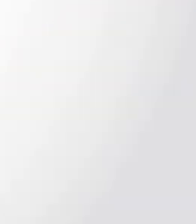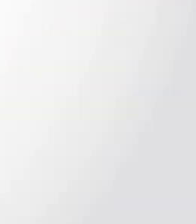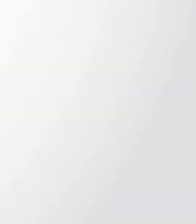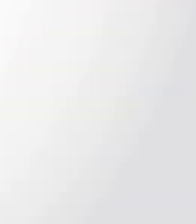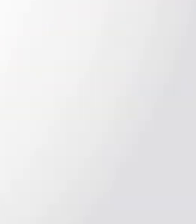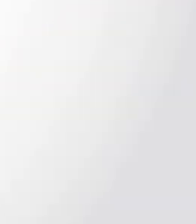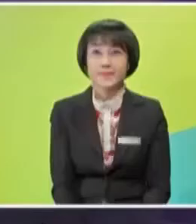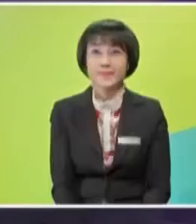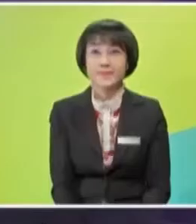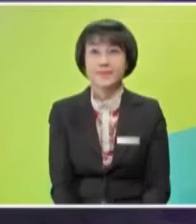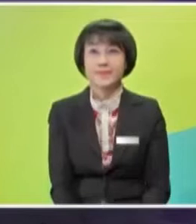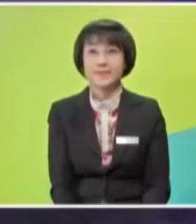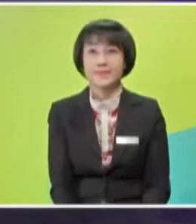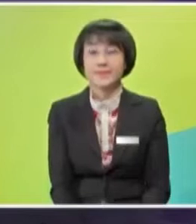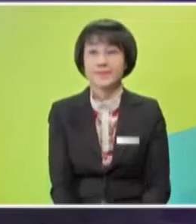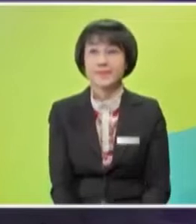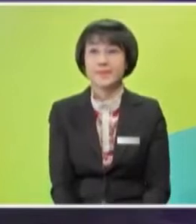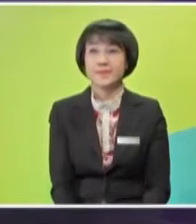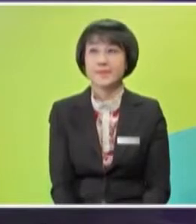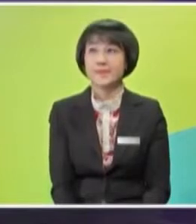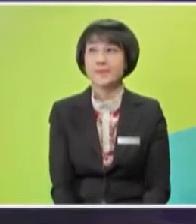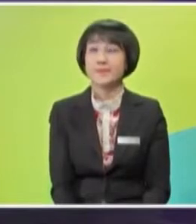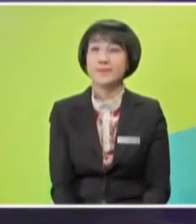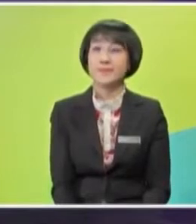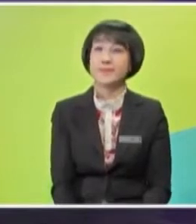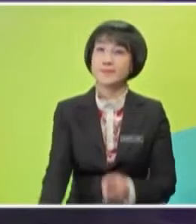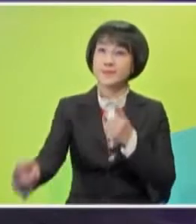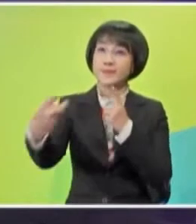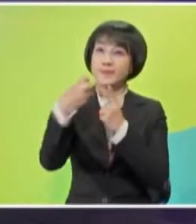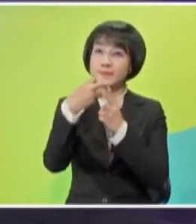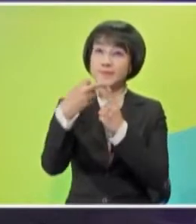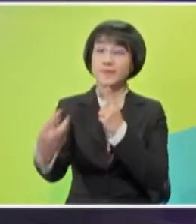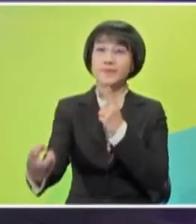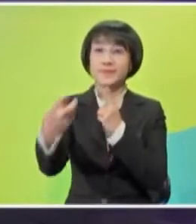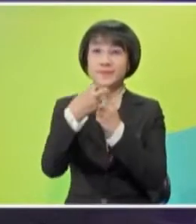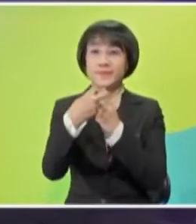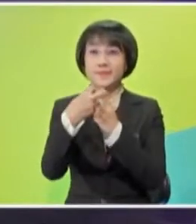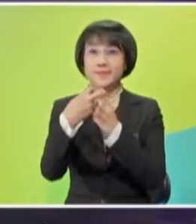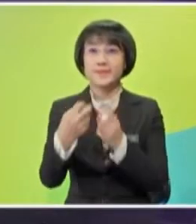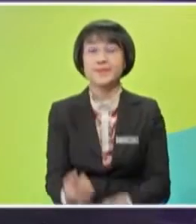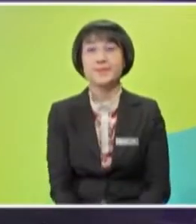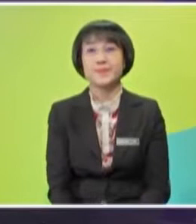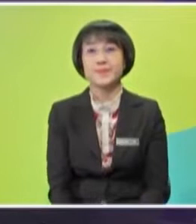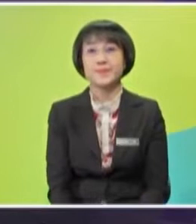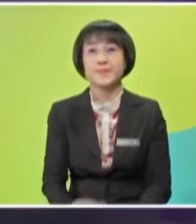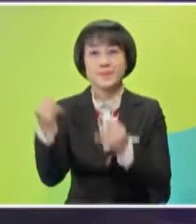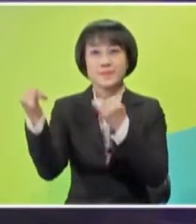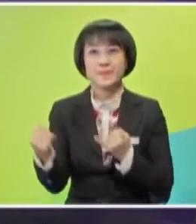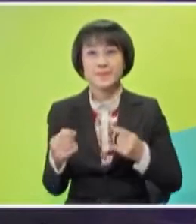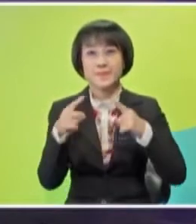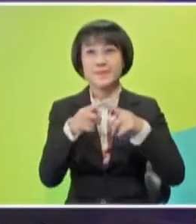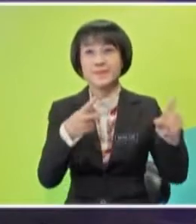Attentively, KPM. Okay, this is nice. Oh, a message. All right. It looks like it's an invitation to